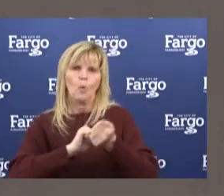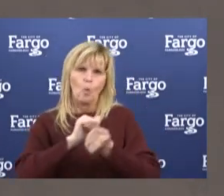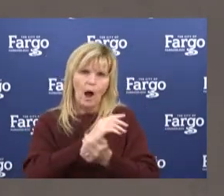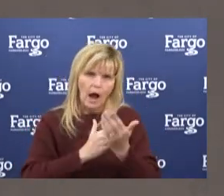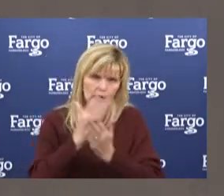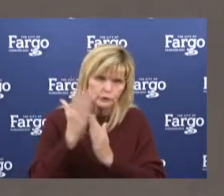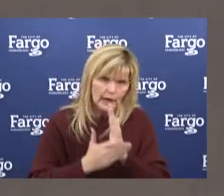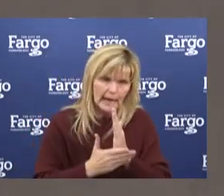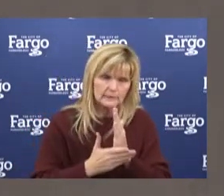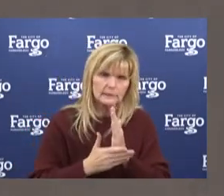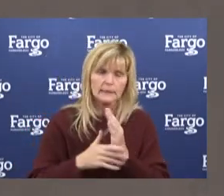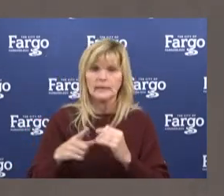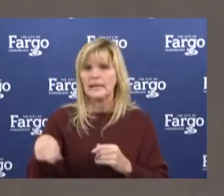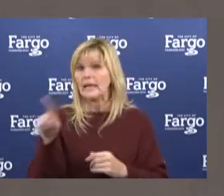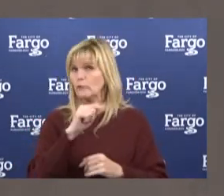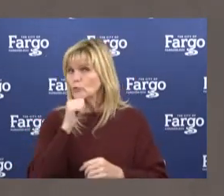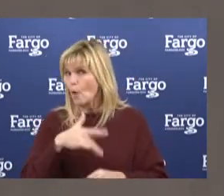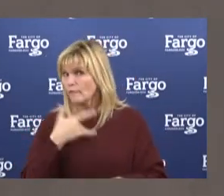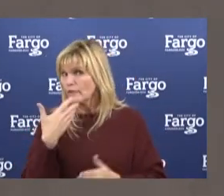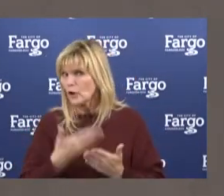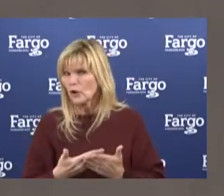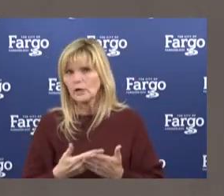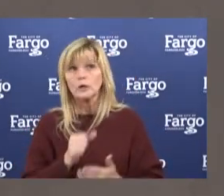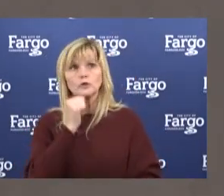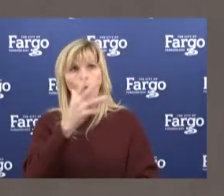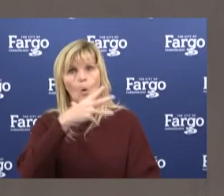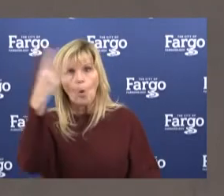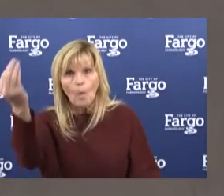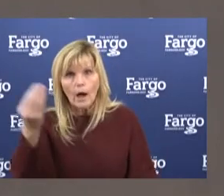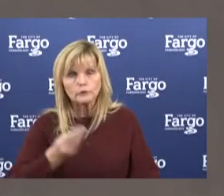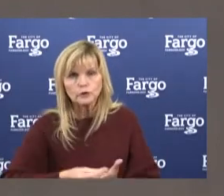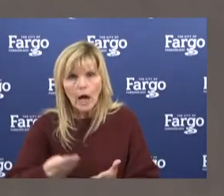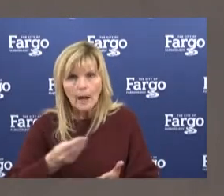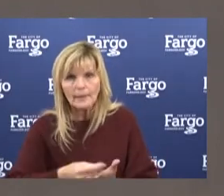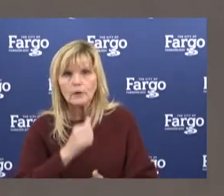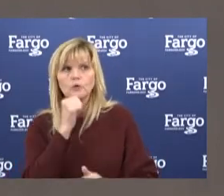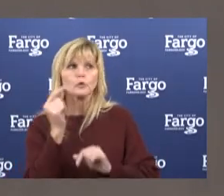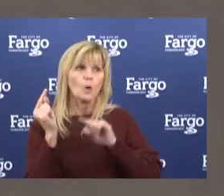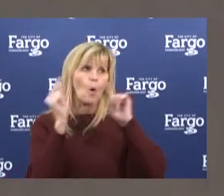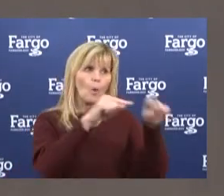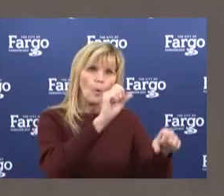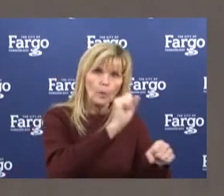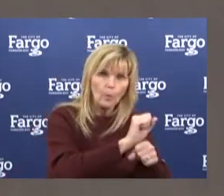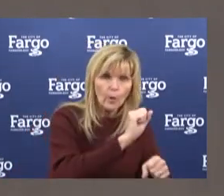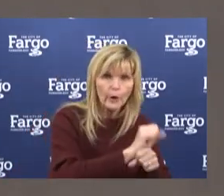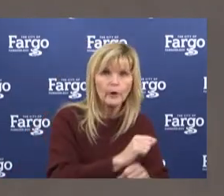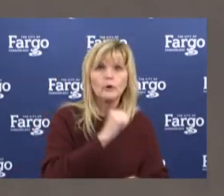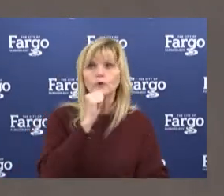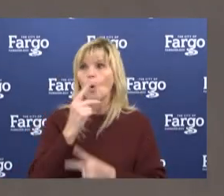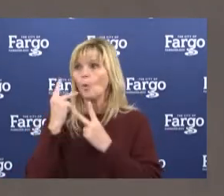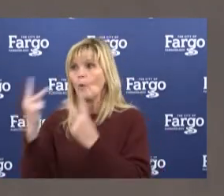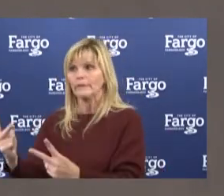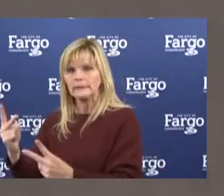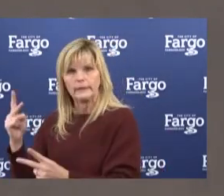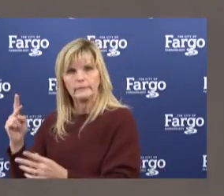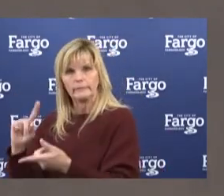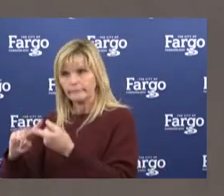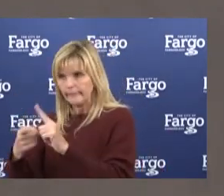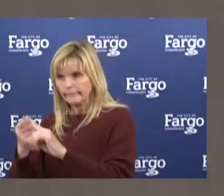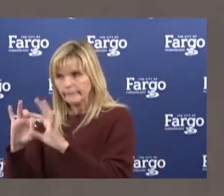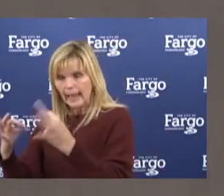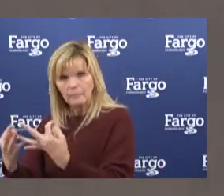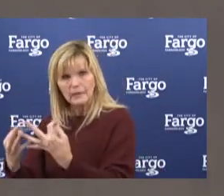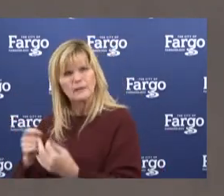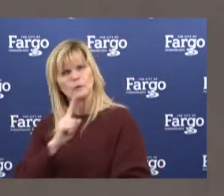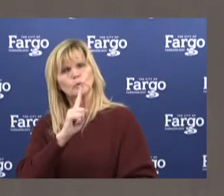hands, and if you don't feel well, don't go out shopping, don't go to work, don't go see loved ones. That's